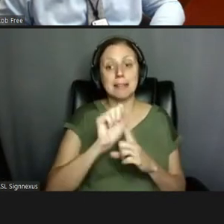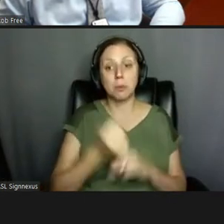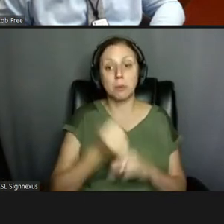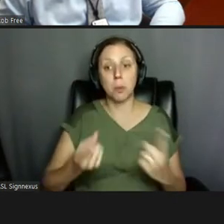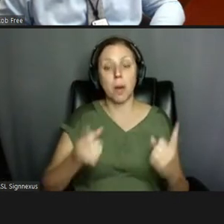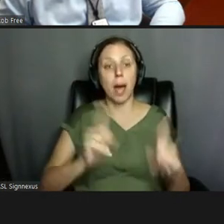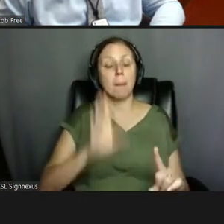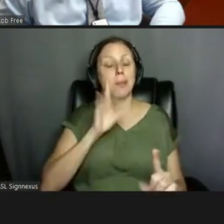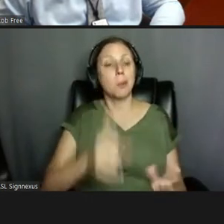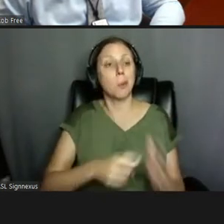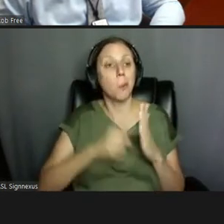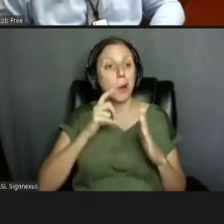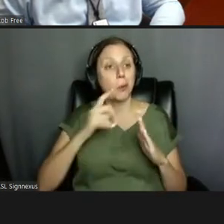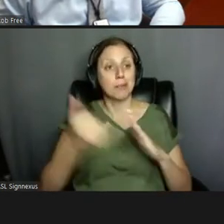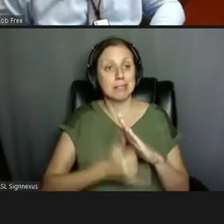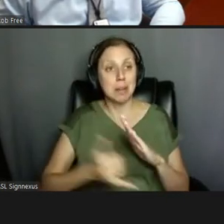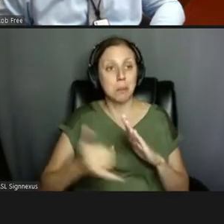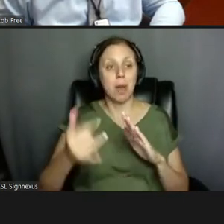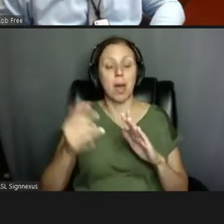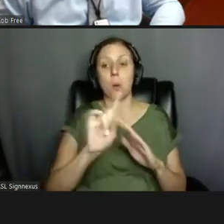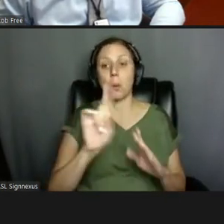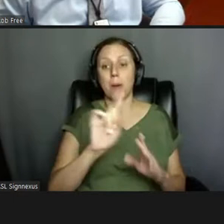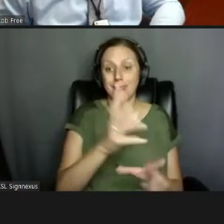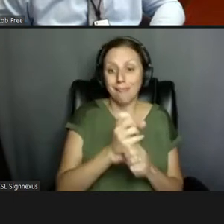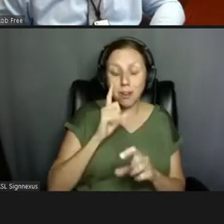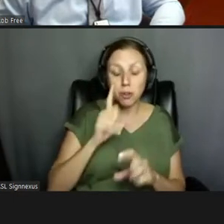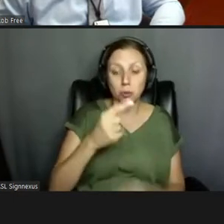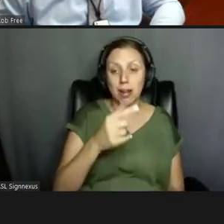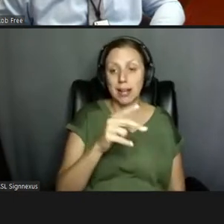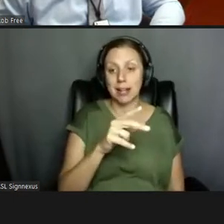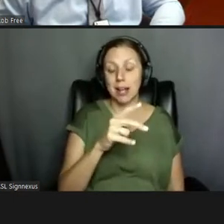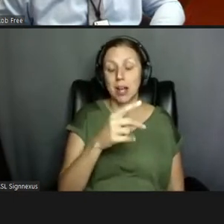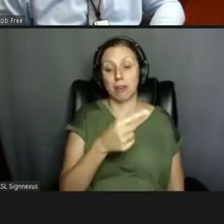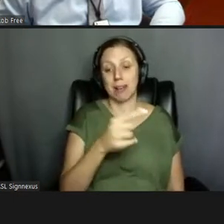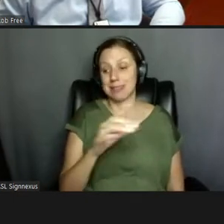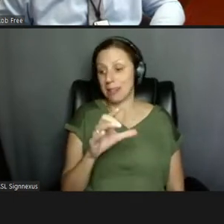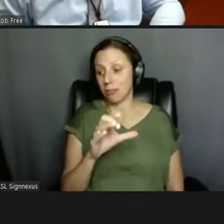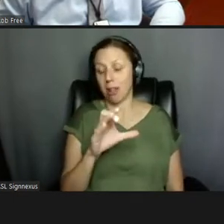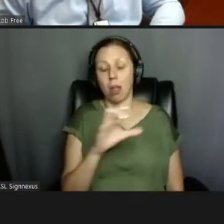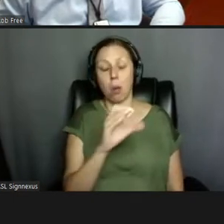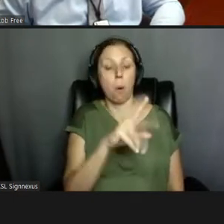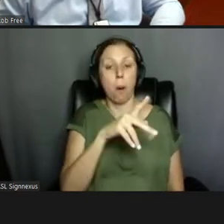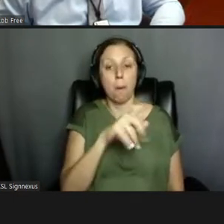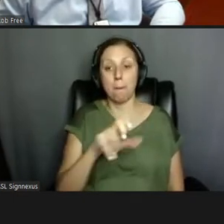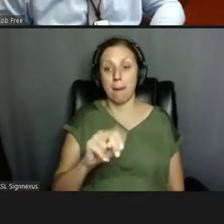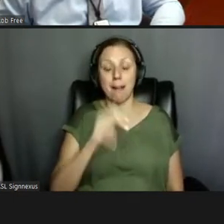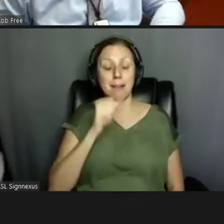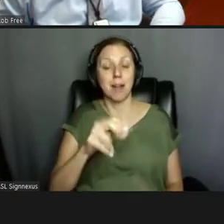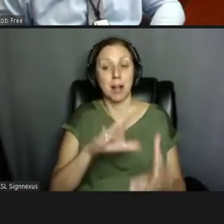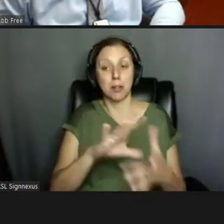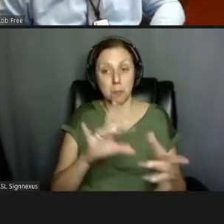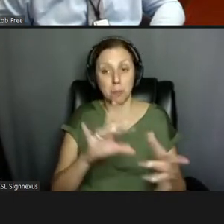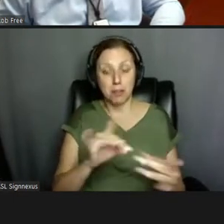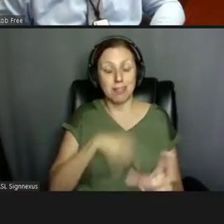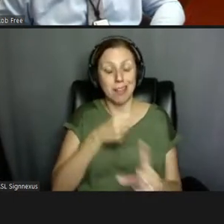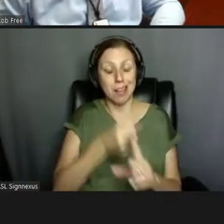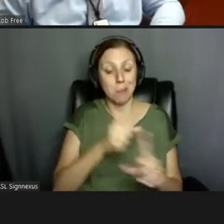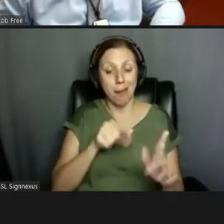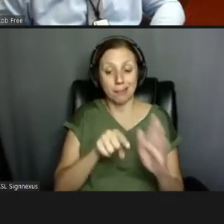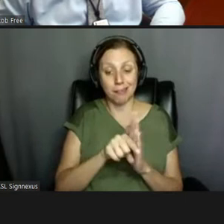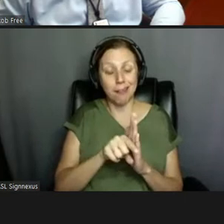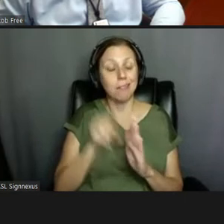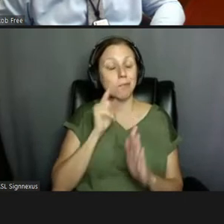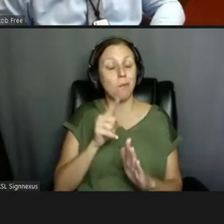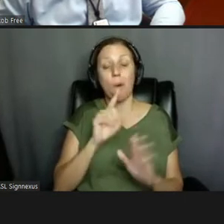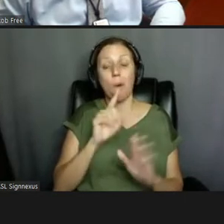another subway once they got to Grand Central or Penn. So, you know, and not to mention the impact on families. You know, we could